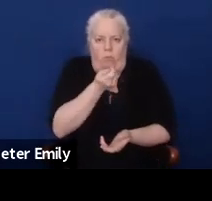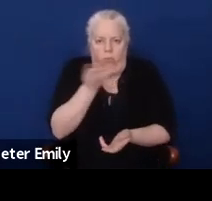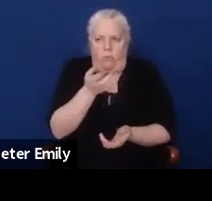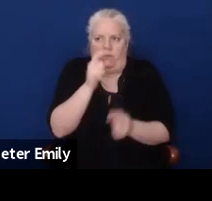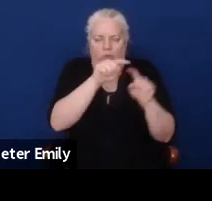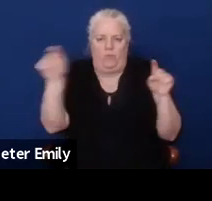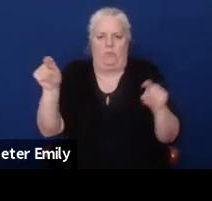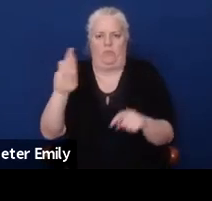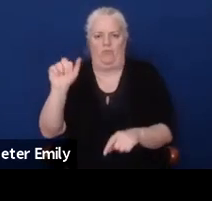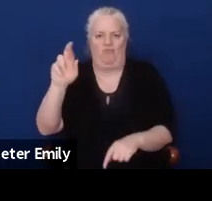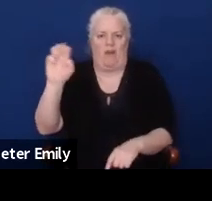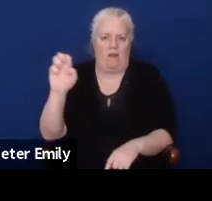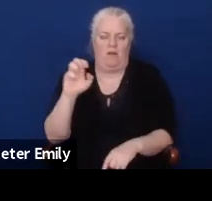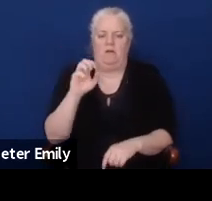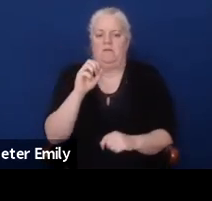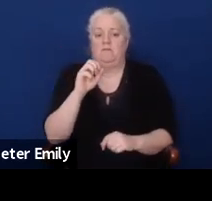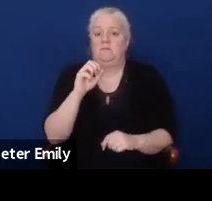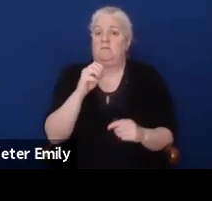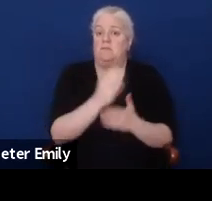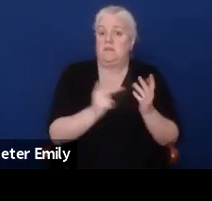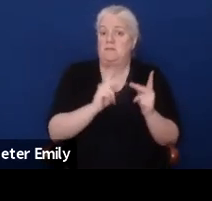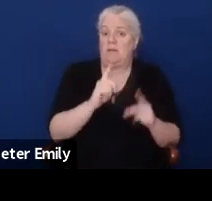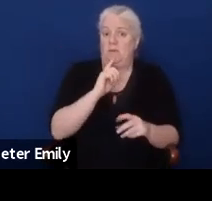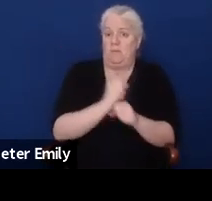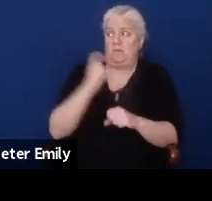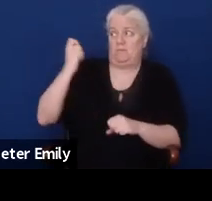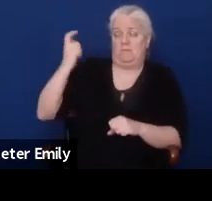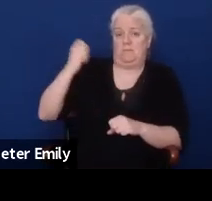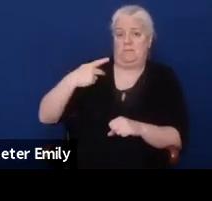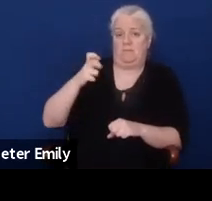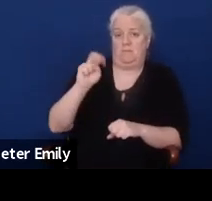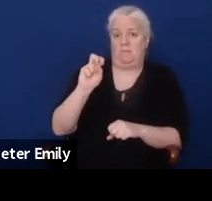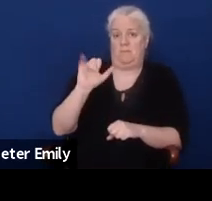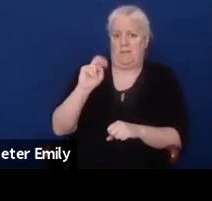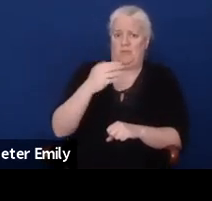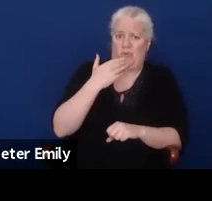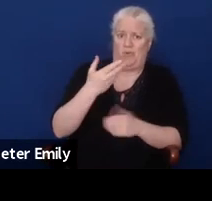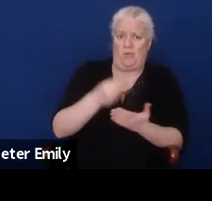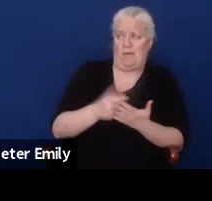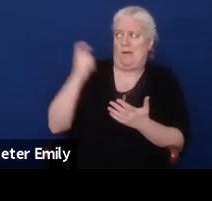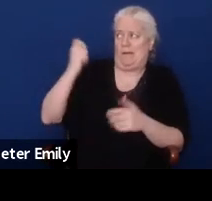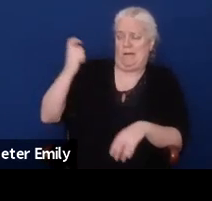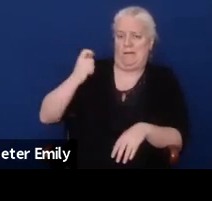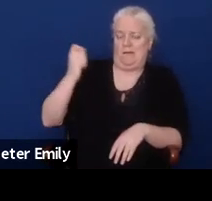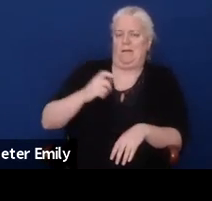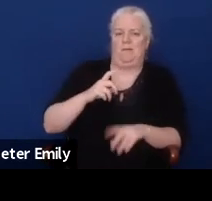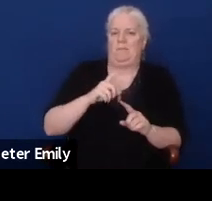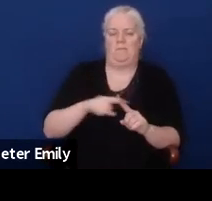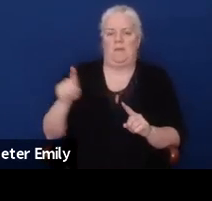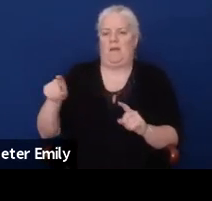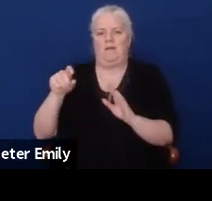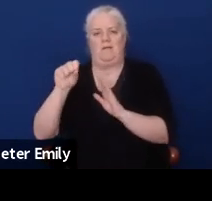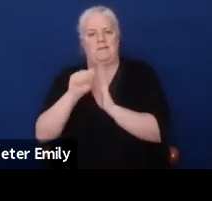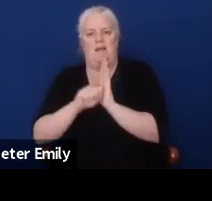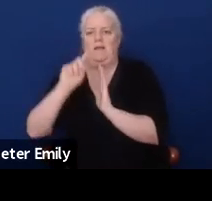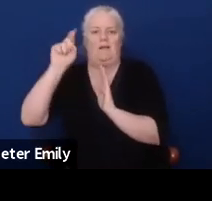in pensions, something equivalent to their income after retirement. And it's very expensive for the states and